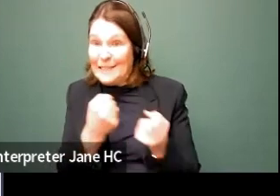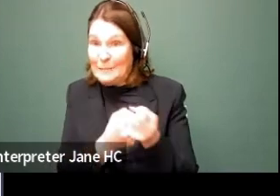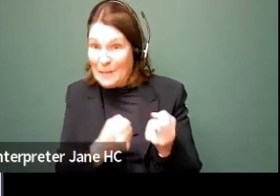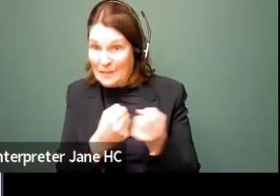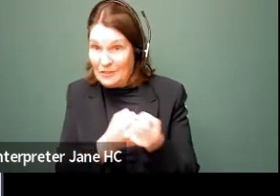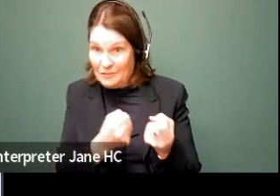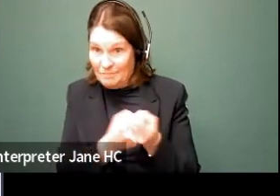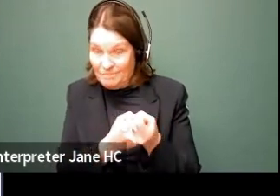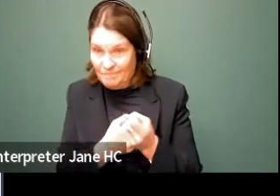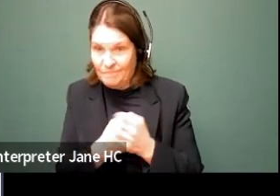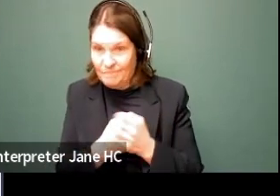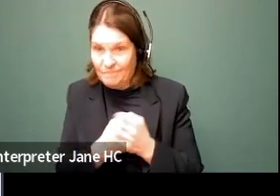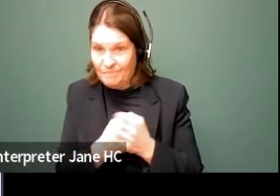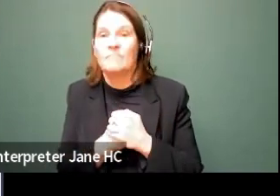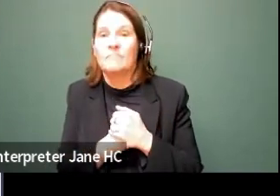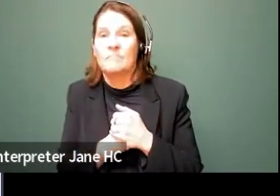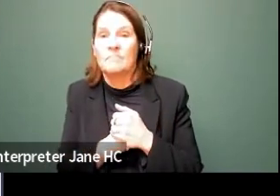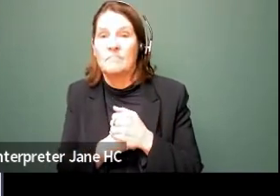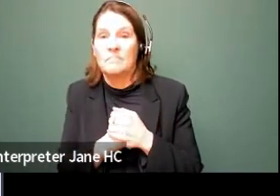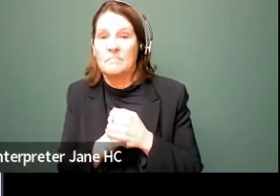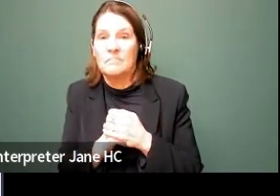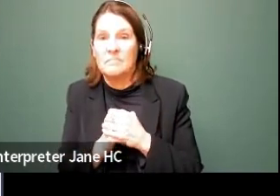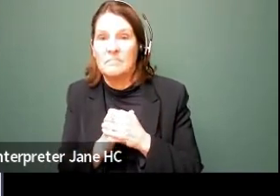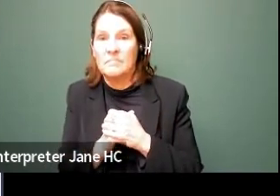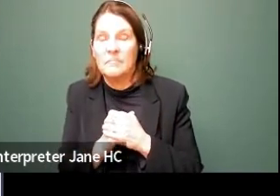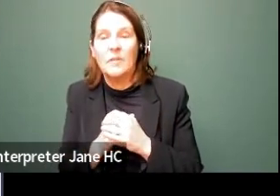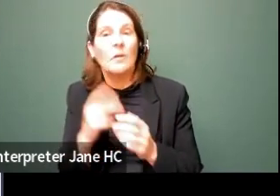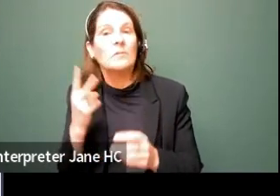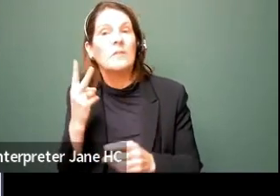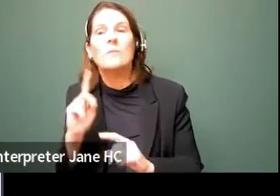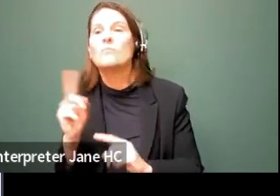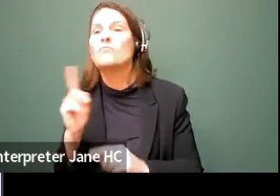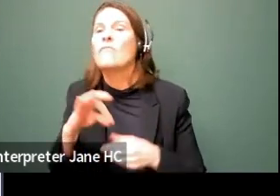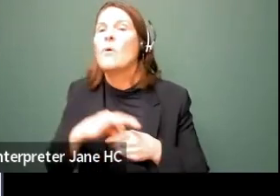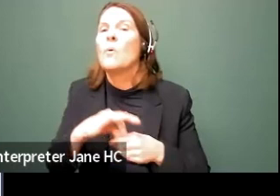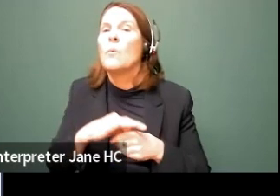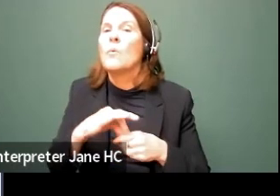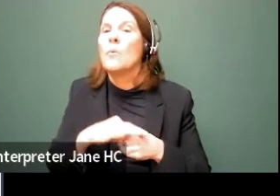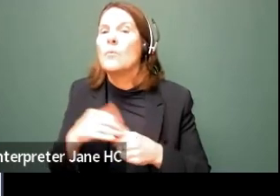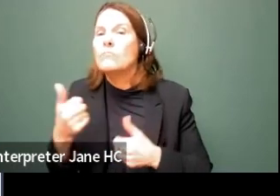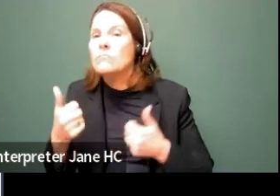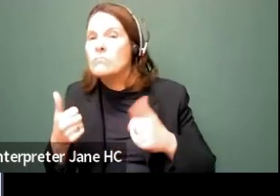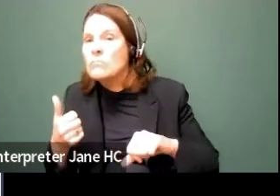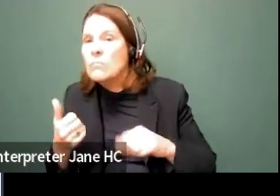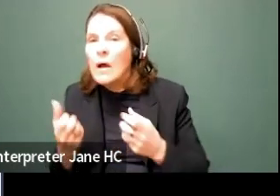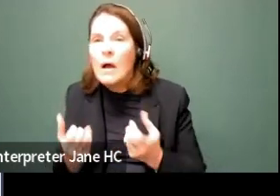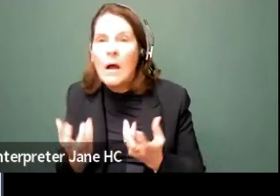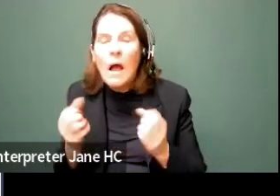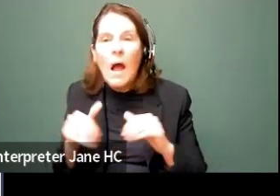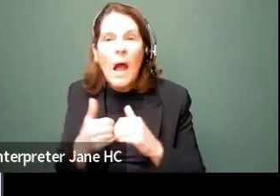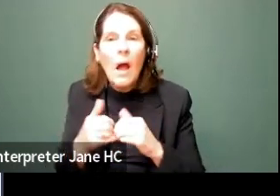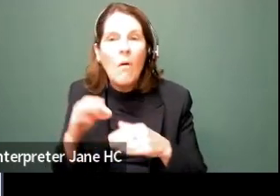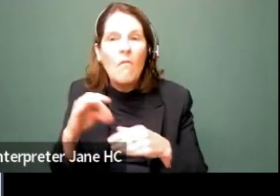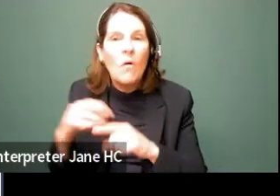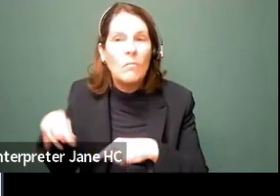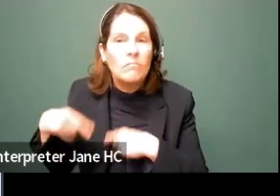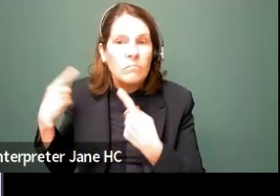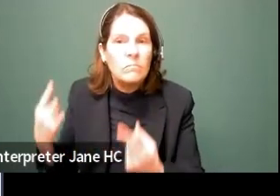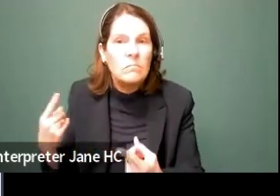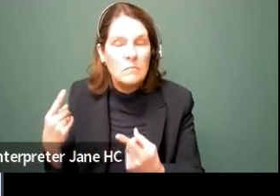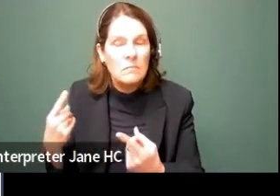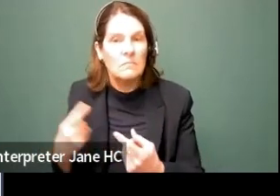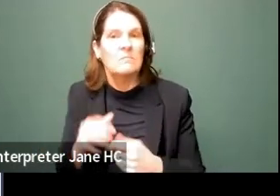this legislator has sponsored in the session, and we can also take a look at their voting record.